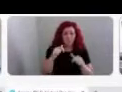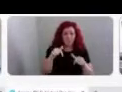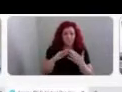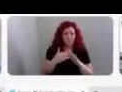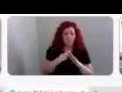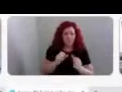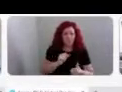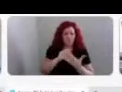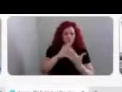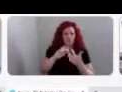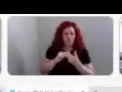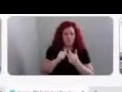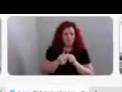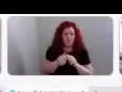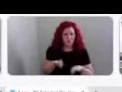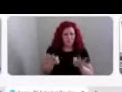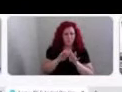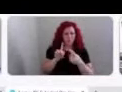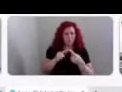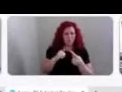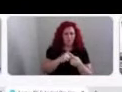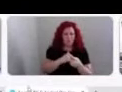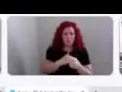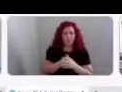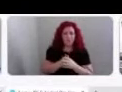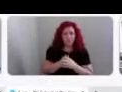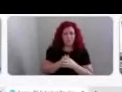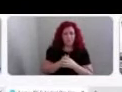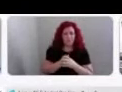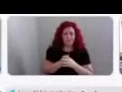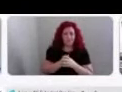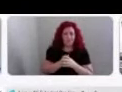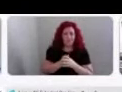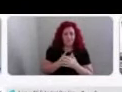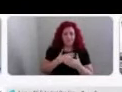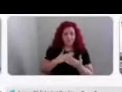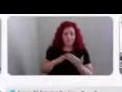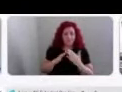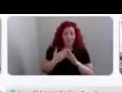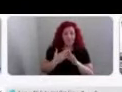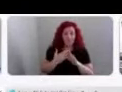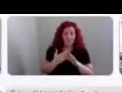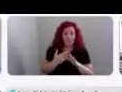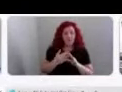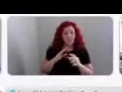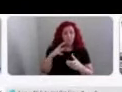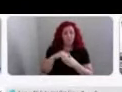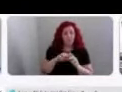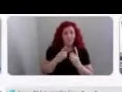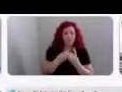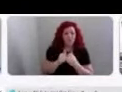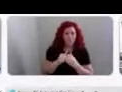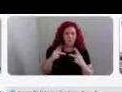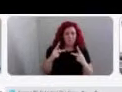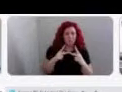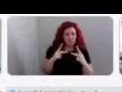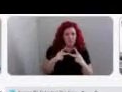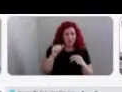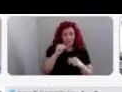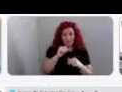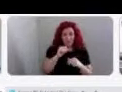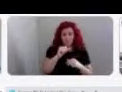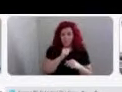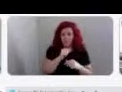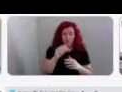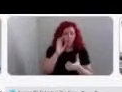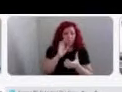address the issues that are important to us you've put my community in a district with prescott arizona which i believe we